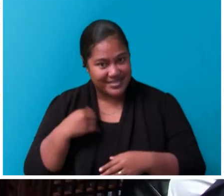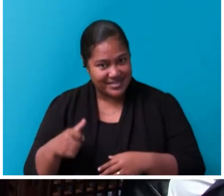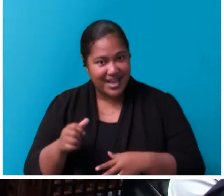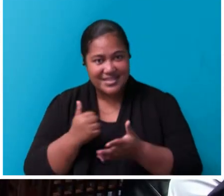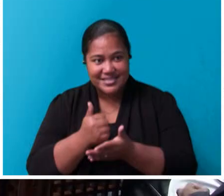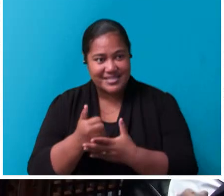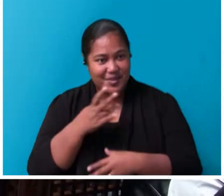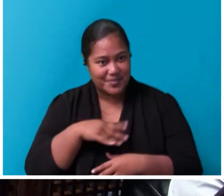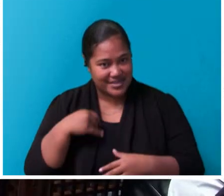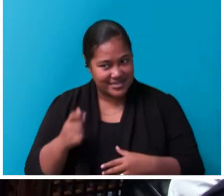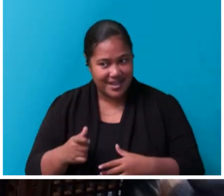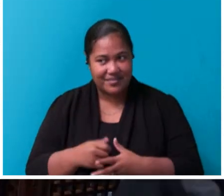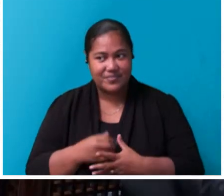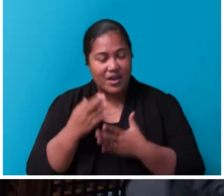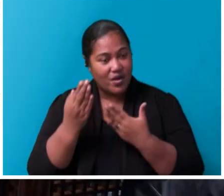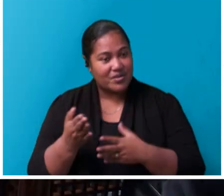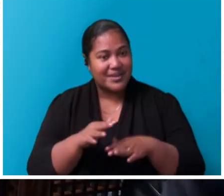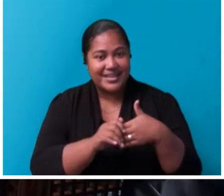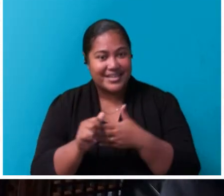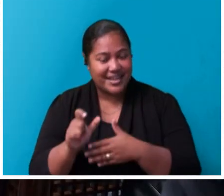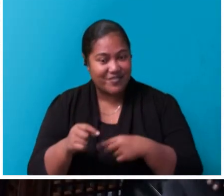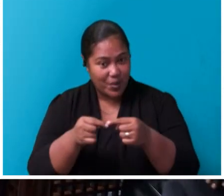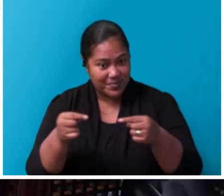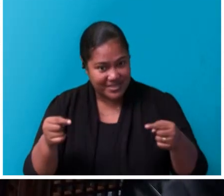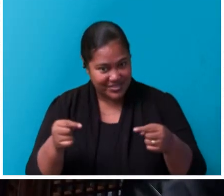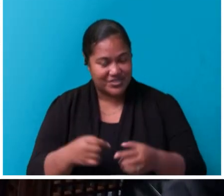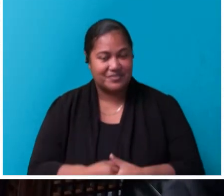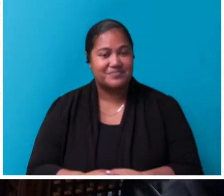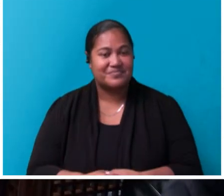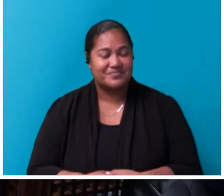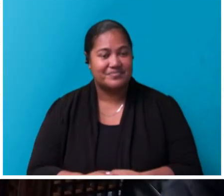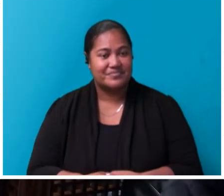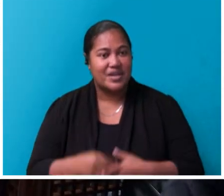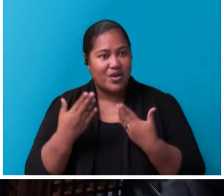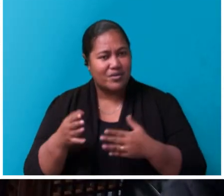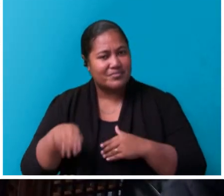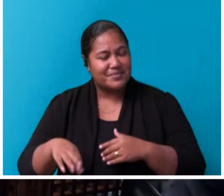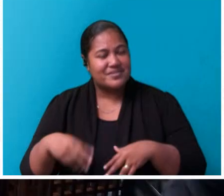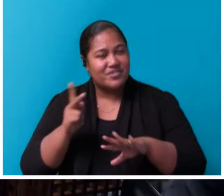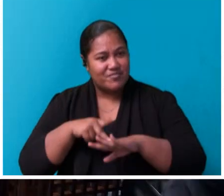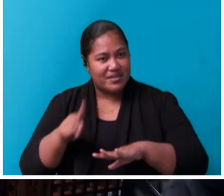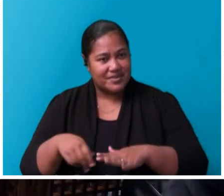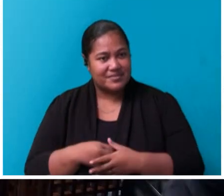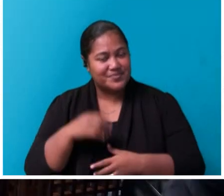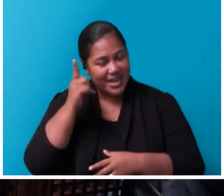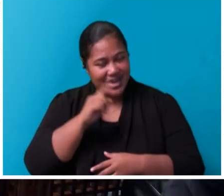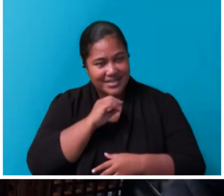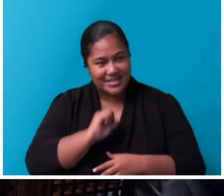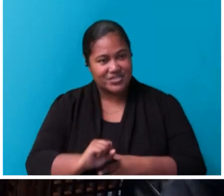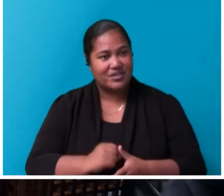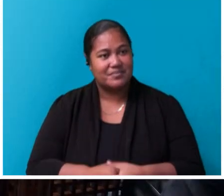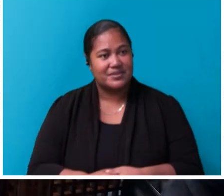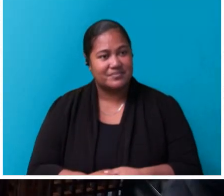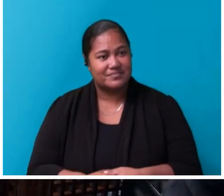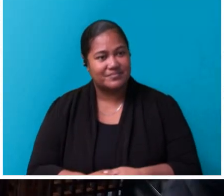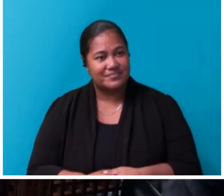Ministers, Honorable Leader of Opposition, Honorable Members of Parliament, ladies and gentlemen, and